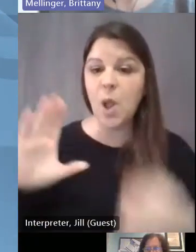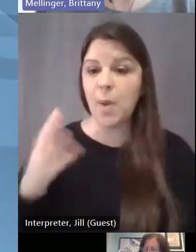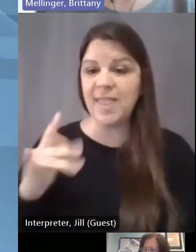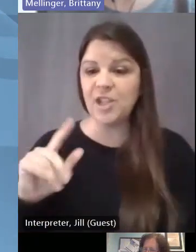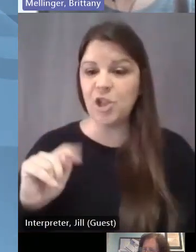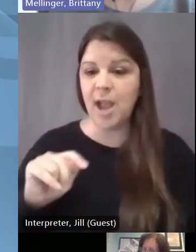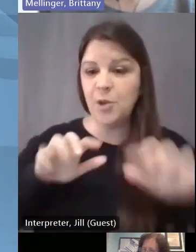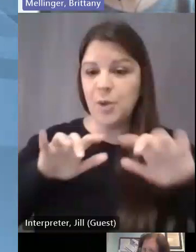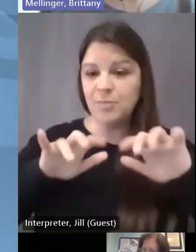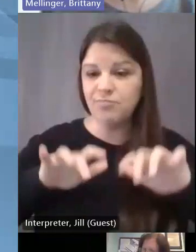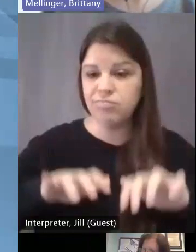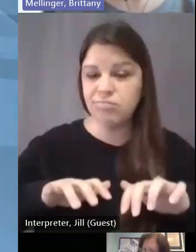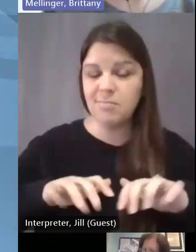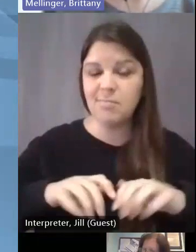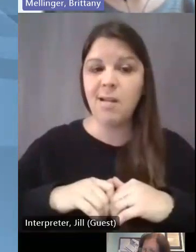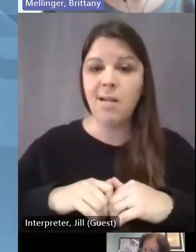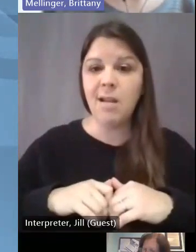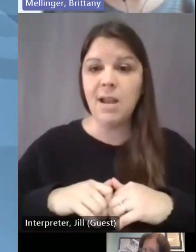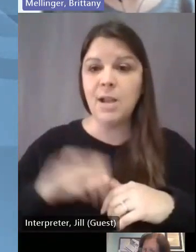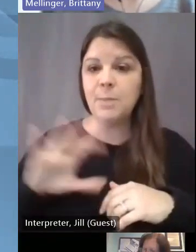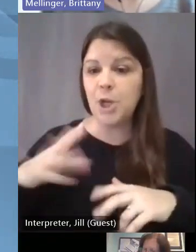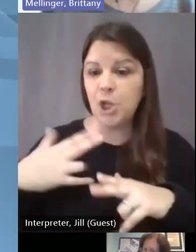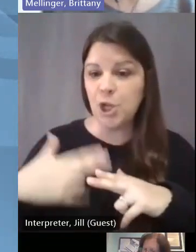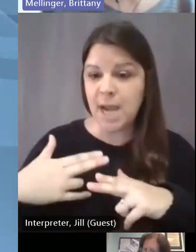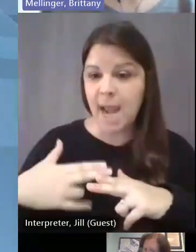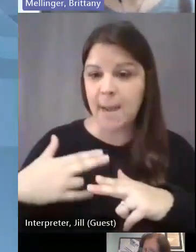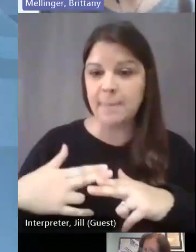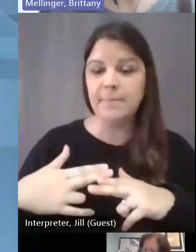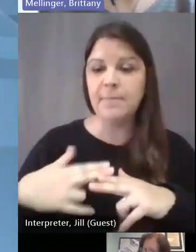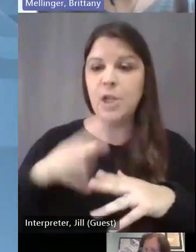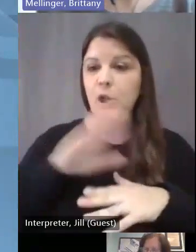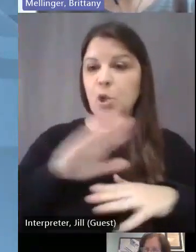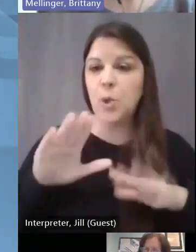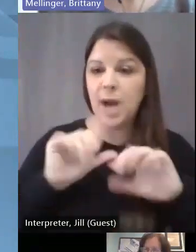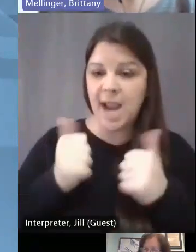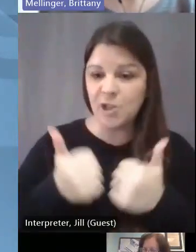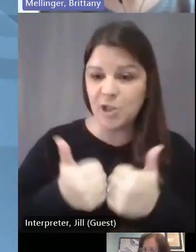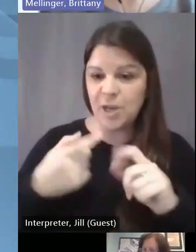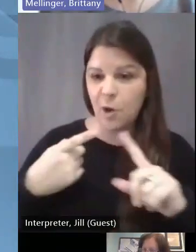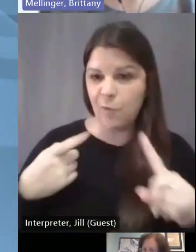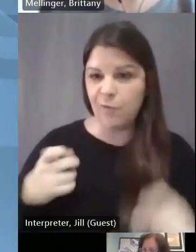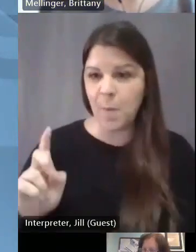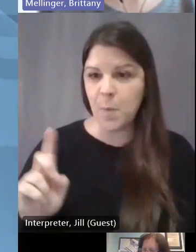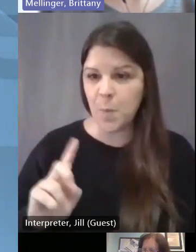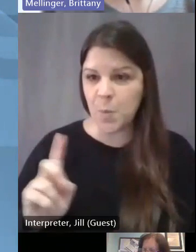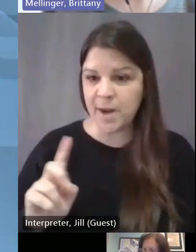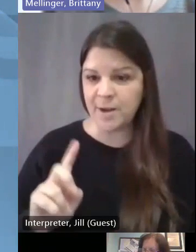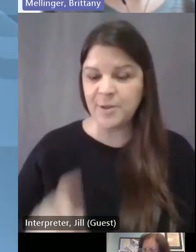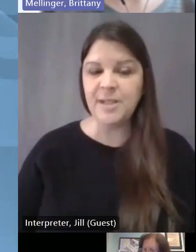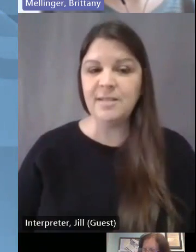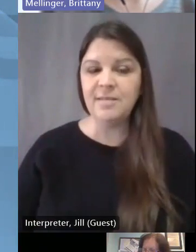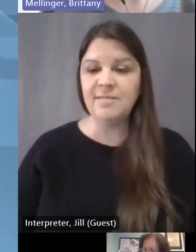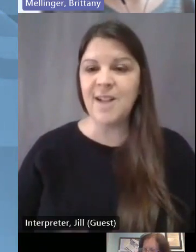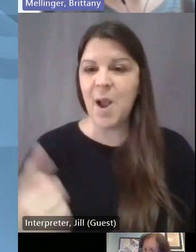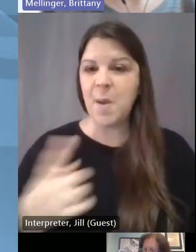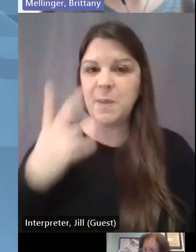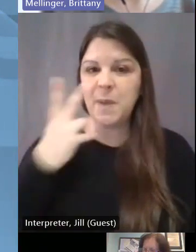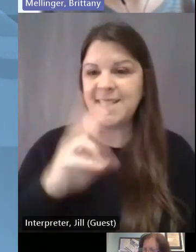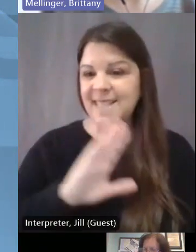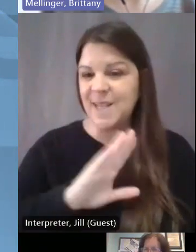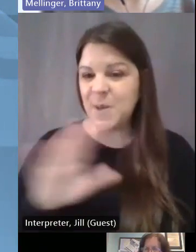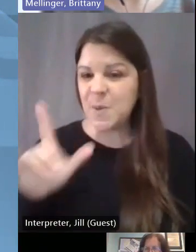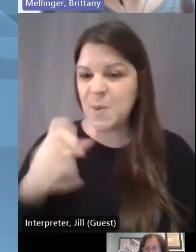well. Feel free to put your name and the agency or the part of the state that you're coming from. Always like to see